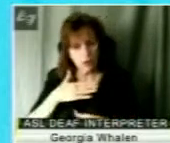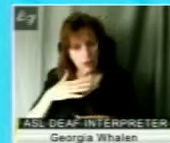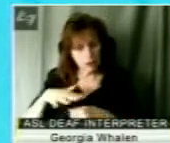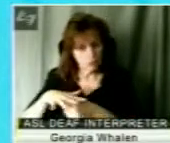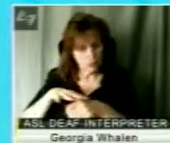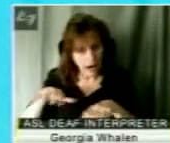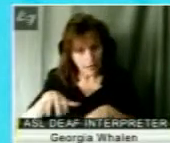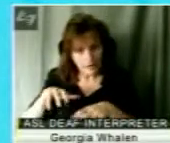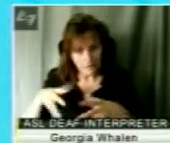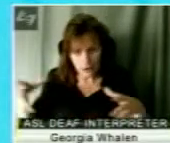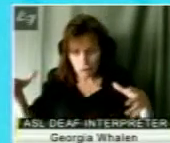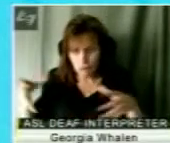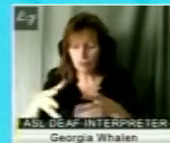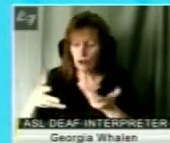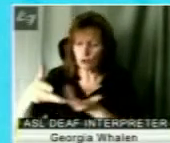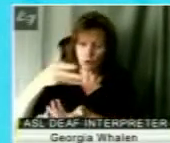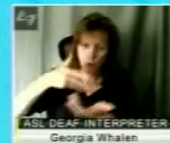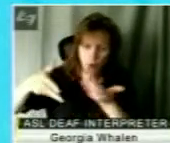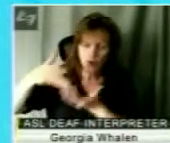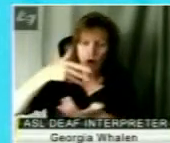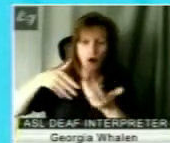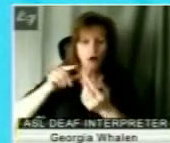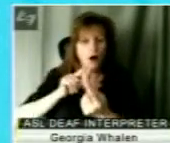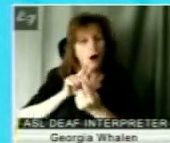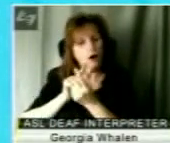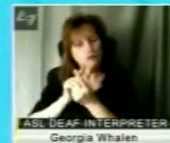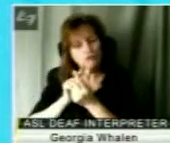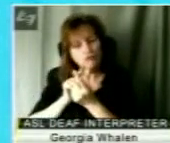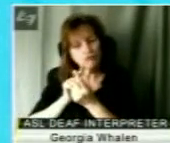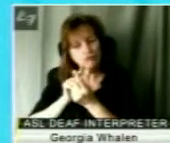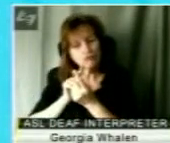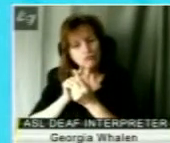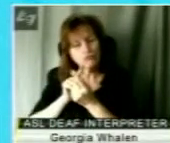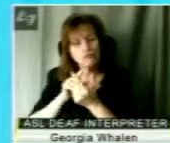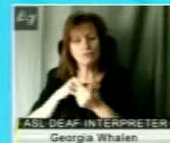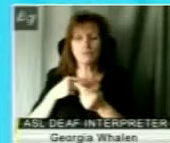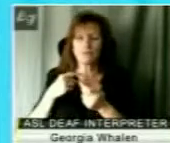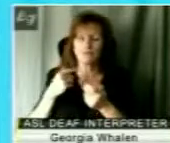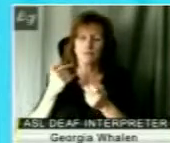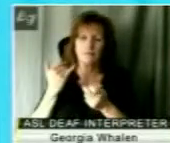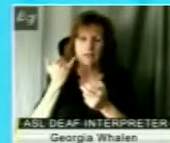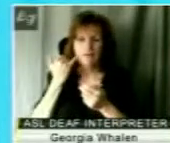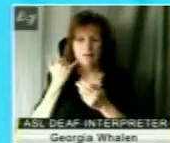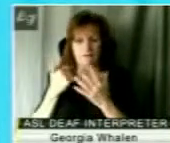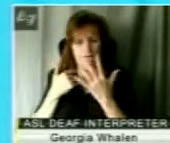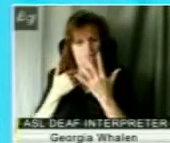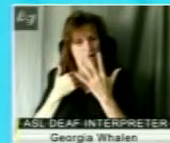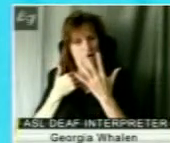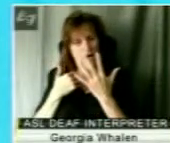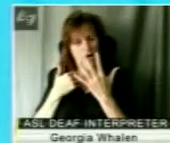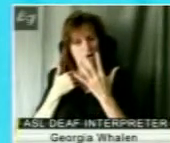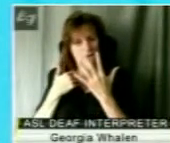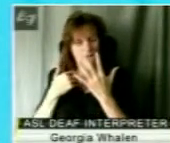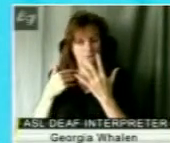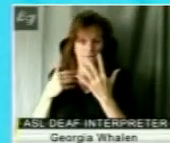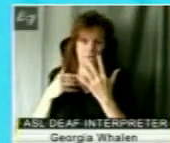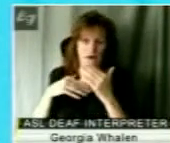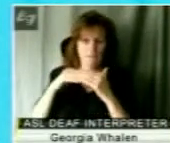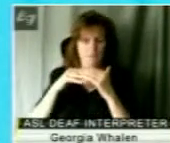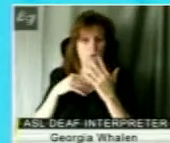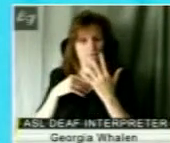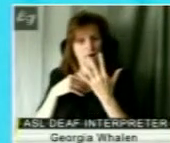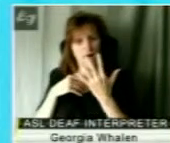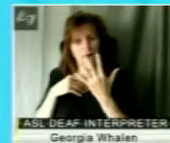not keeping the physical distance. You know, even when we talk about groups of five, being allowed up to groups of five,